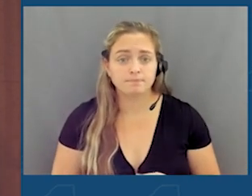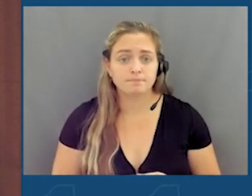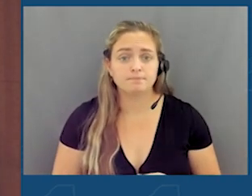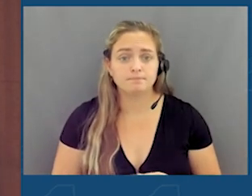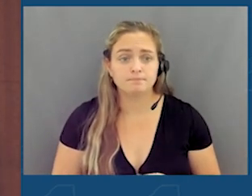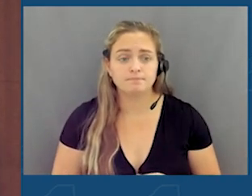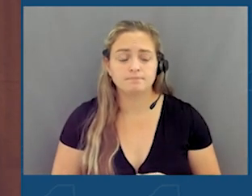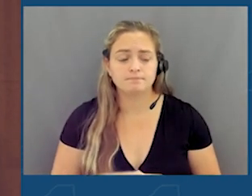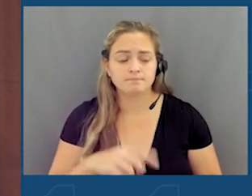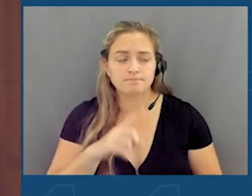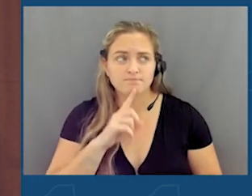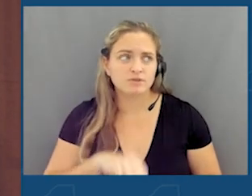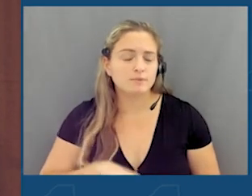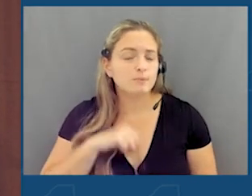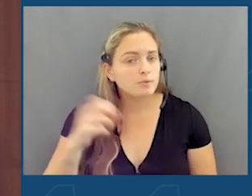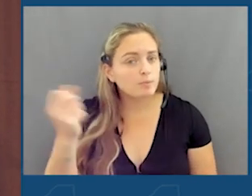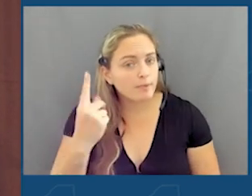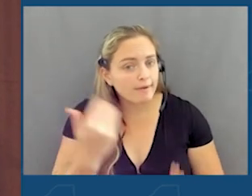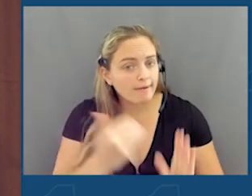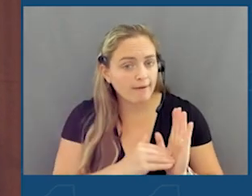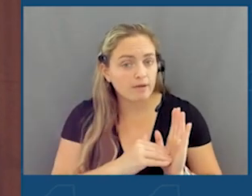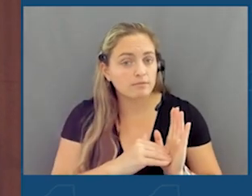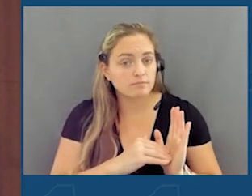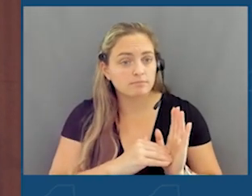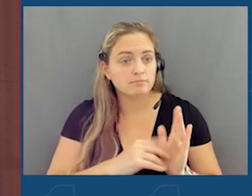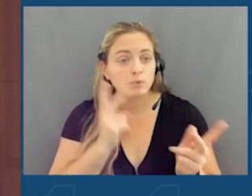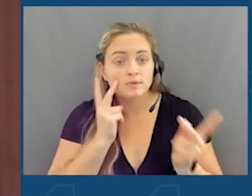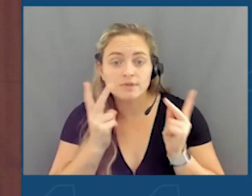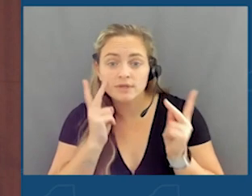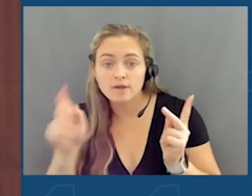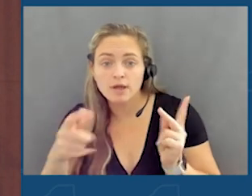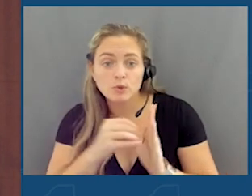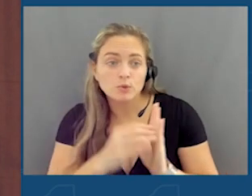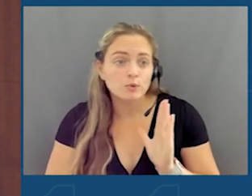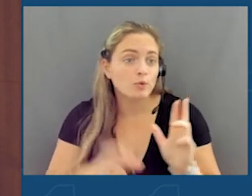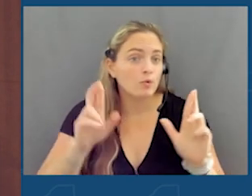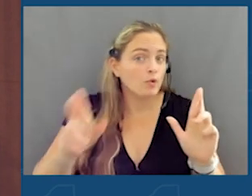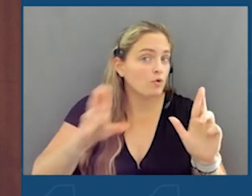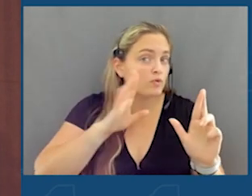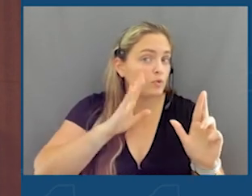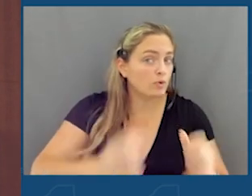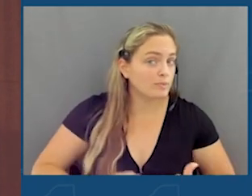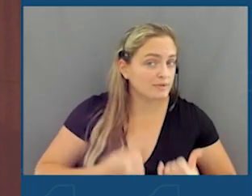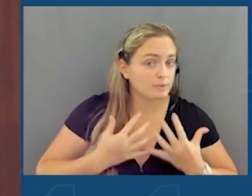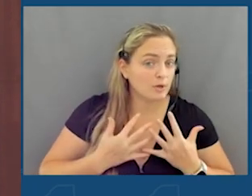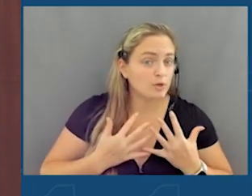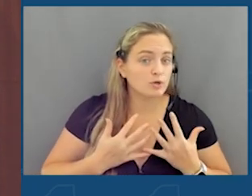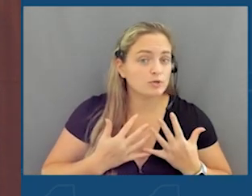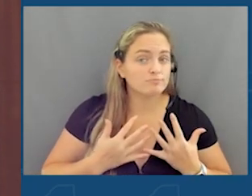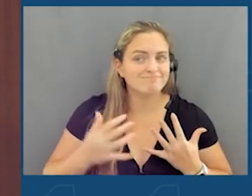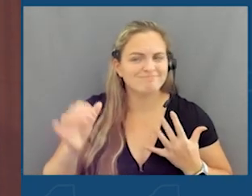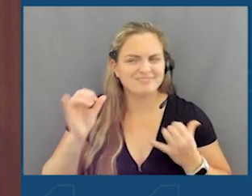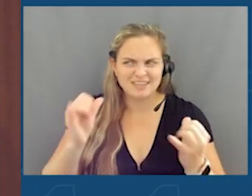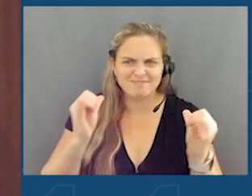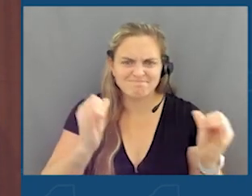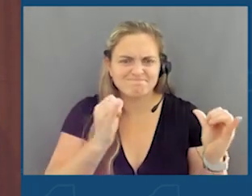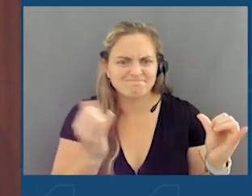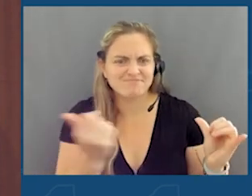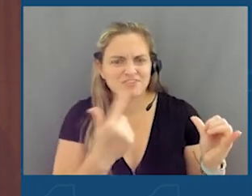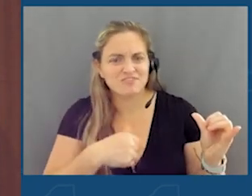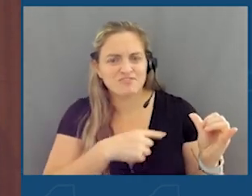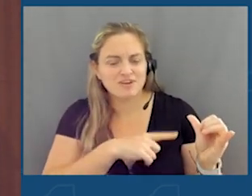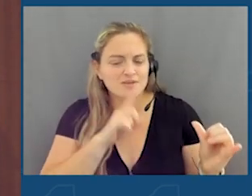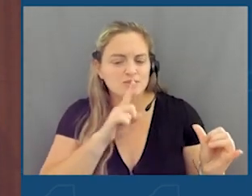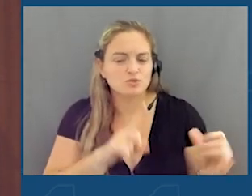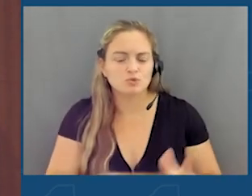really proud to be back here again to see some other students, and hopefully they will be inspired, as all of us were at some point in our lives, to pick